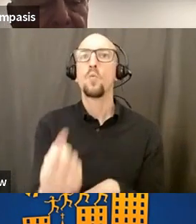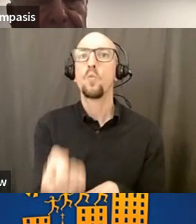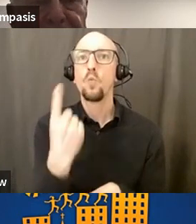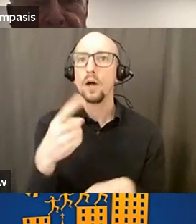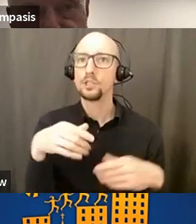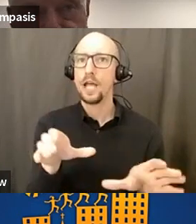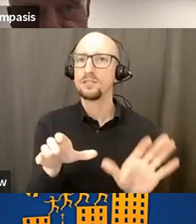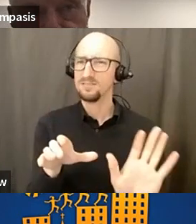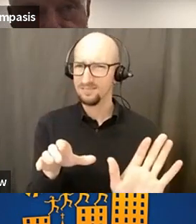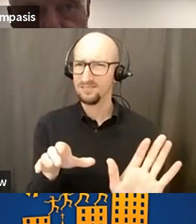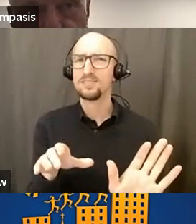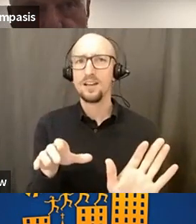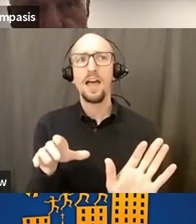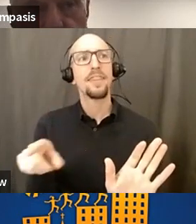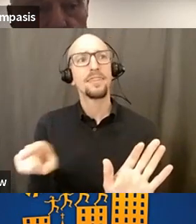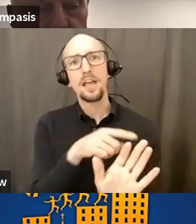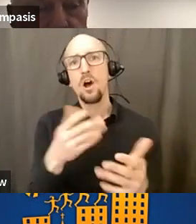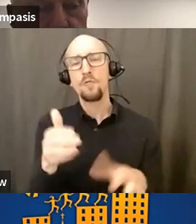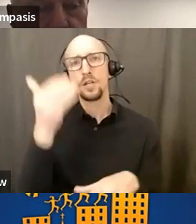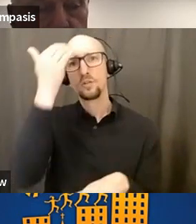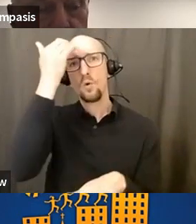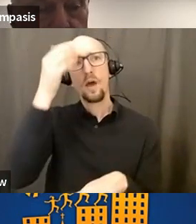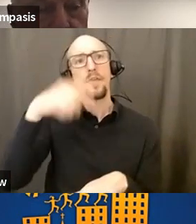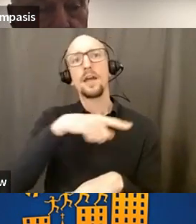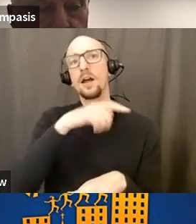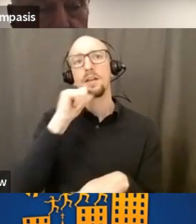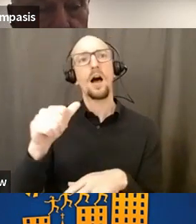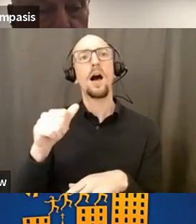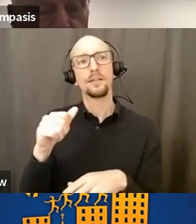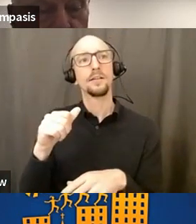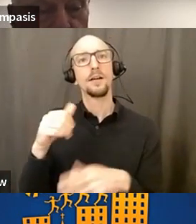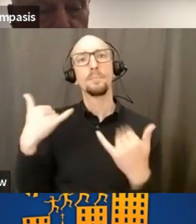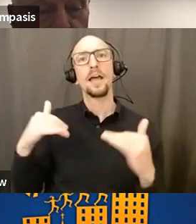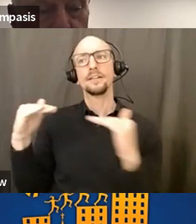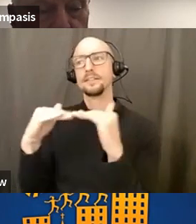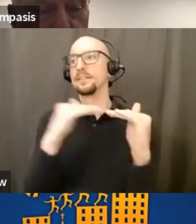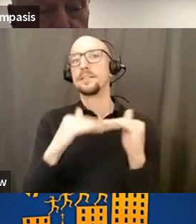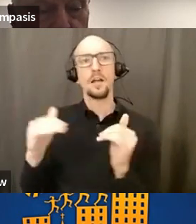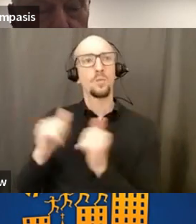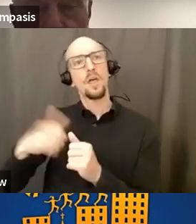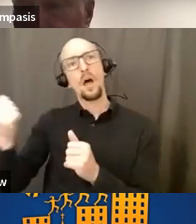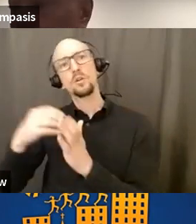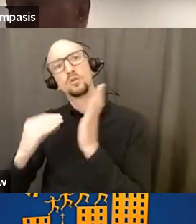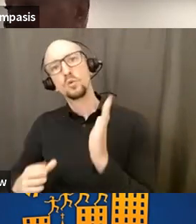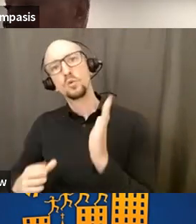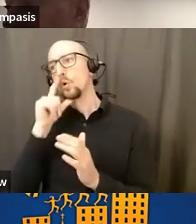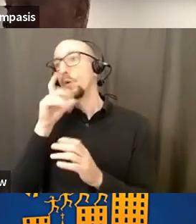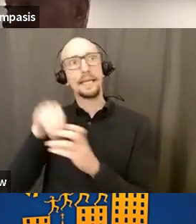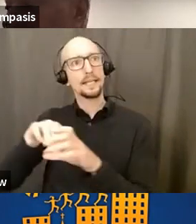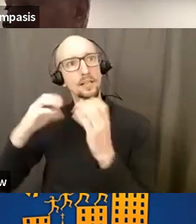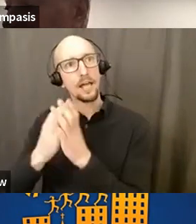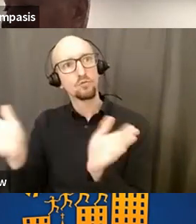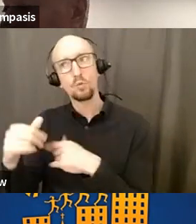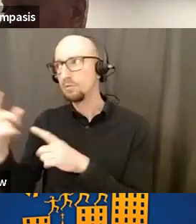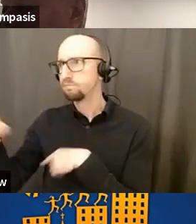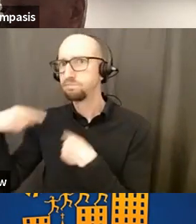that they are not on the same playing field as students who have been in classrooms